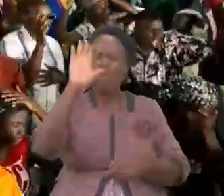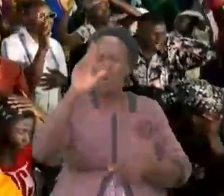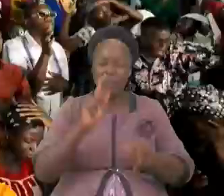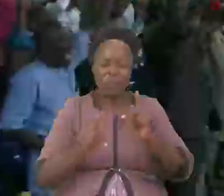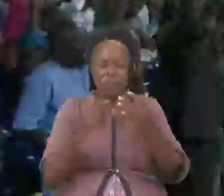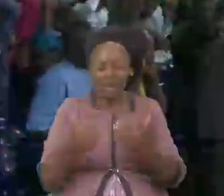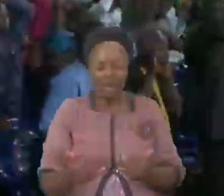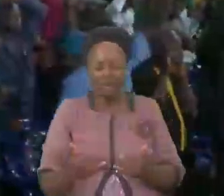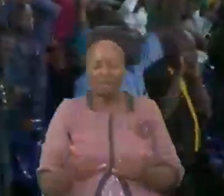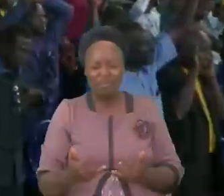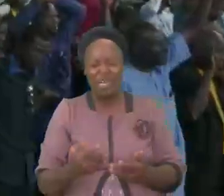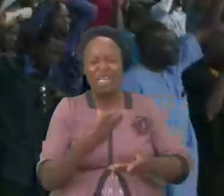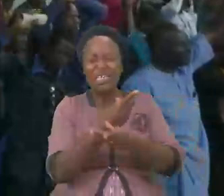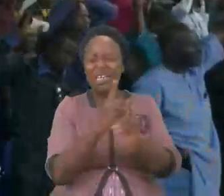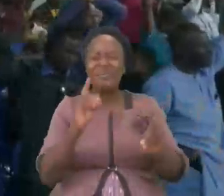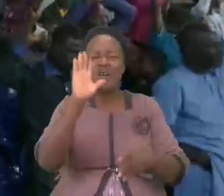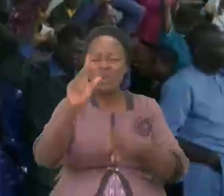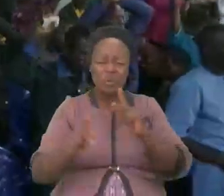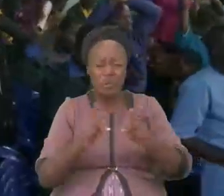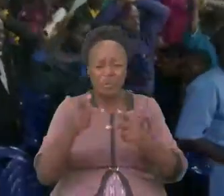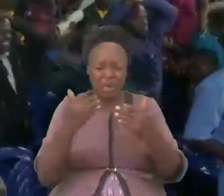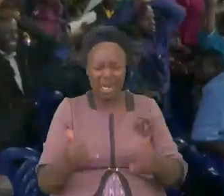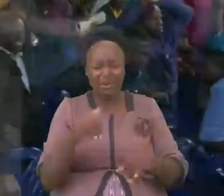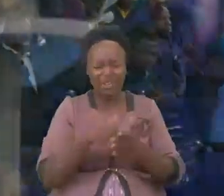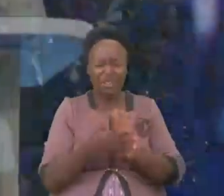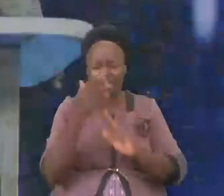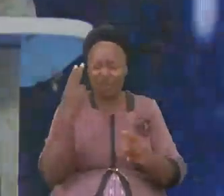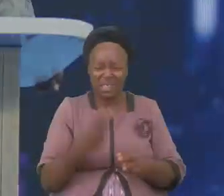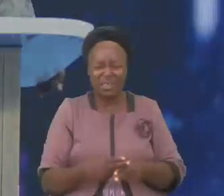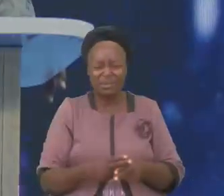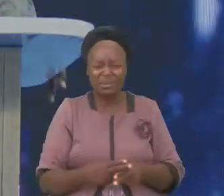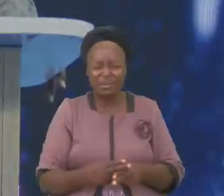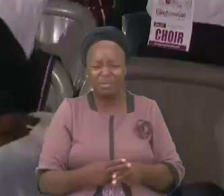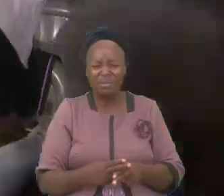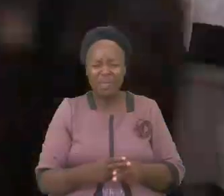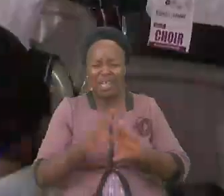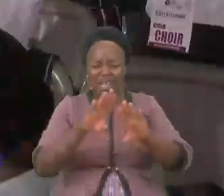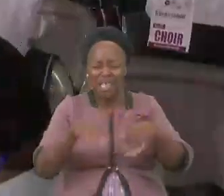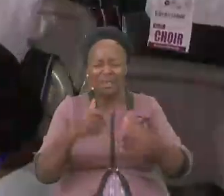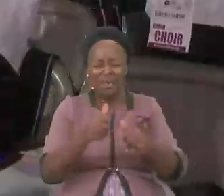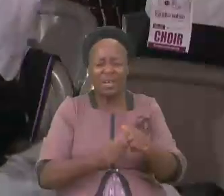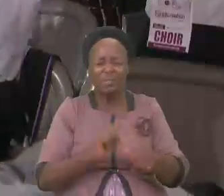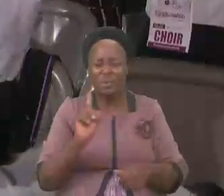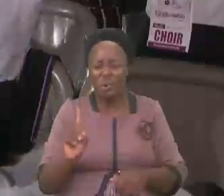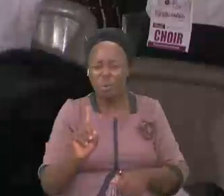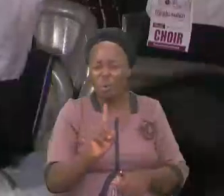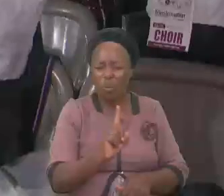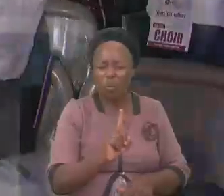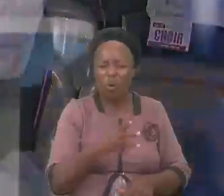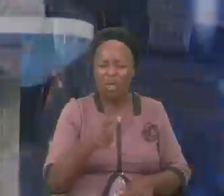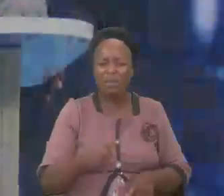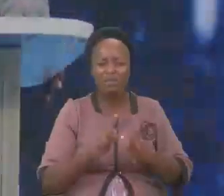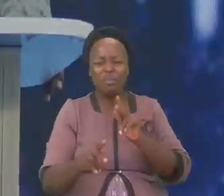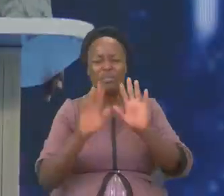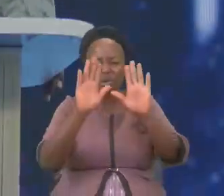now. Give everyone the miracle right now. Blind eyes, I command